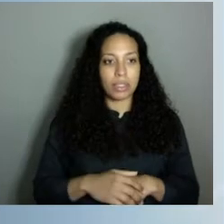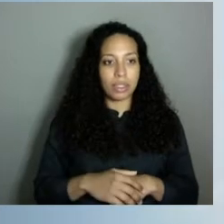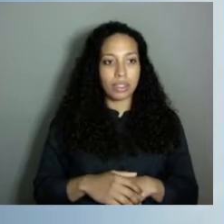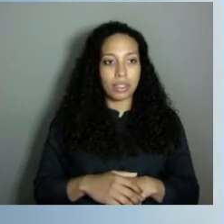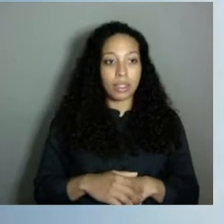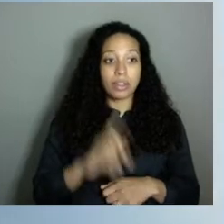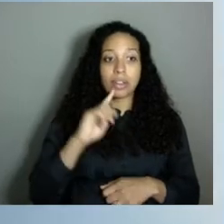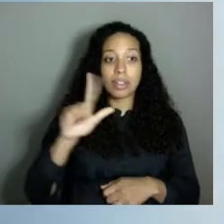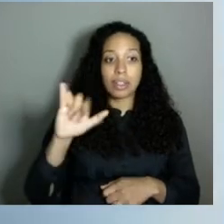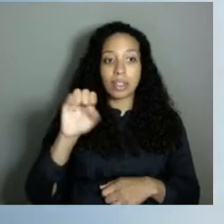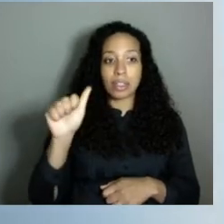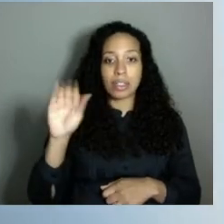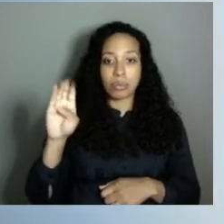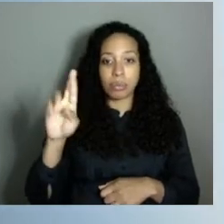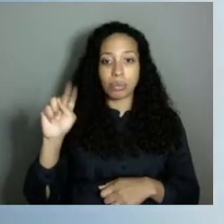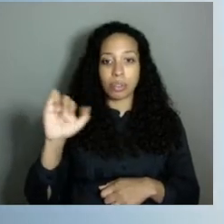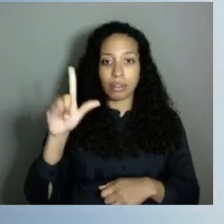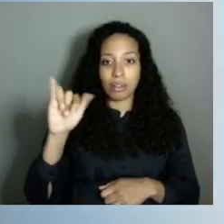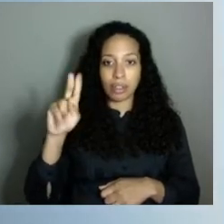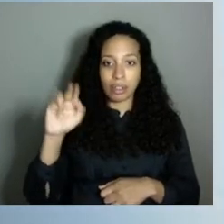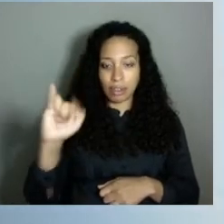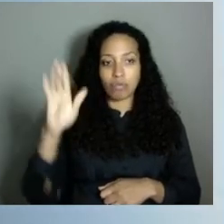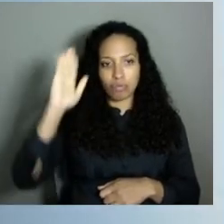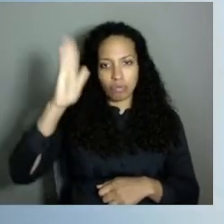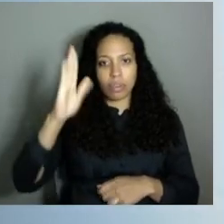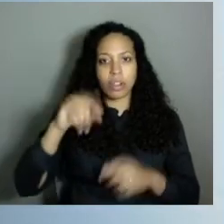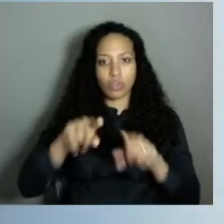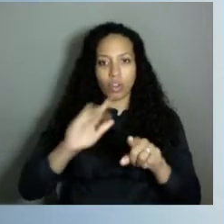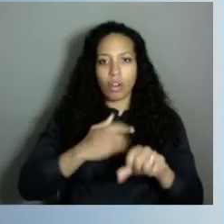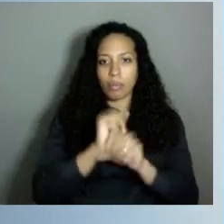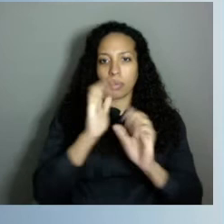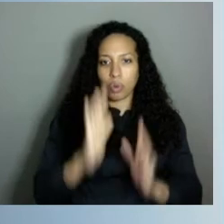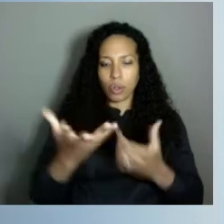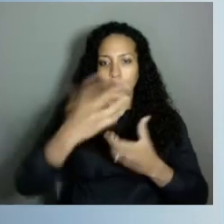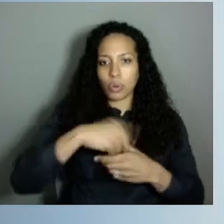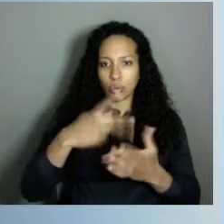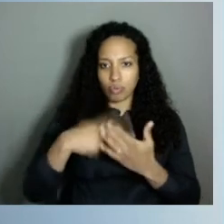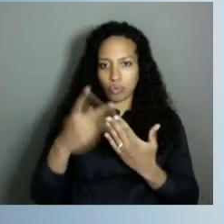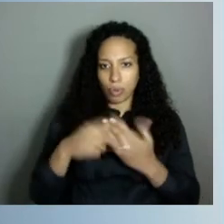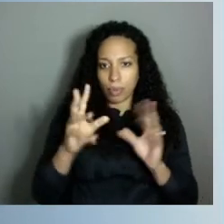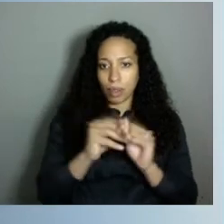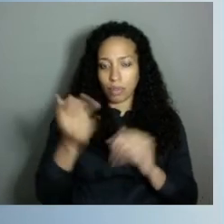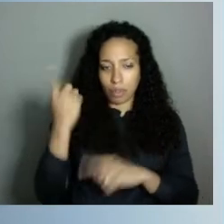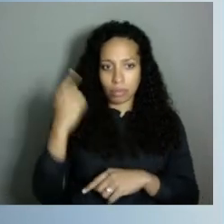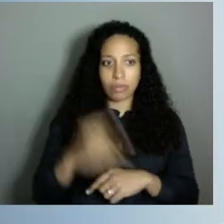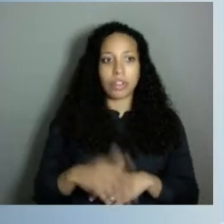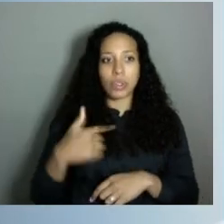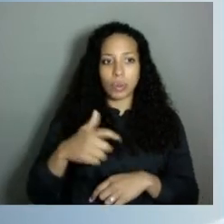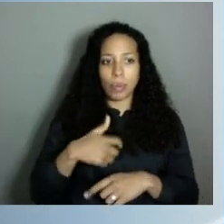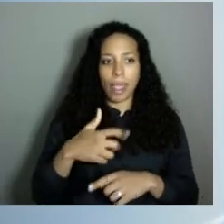team presented on our employee inclusion program at this conference last year. So we engaged Lisa and some other members of her